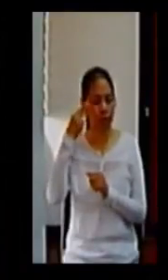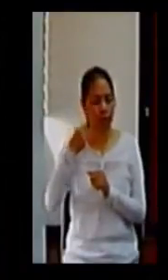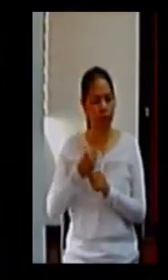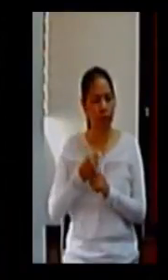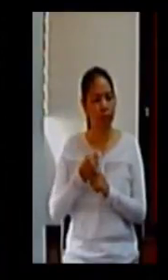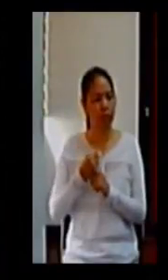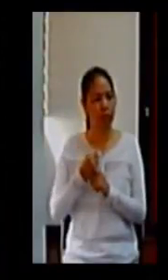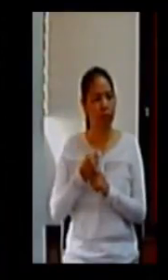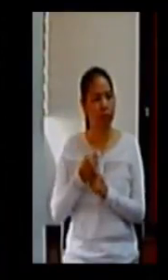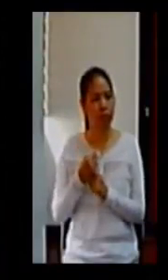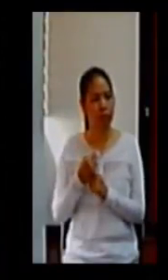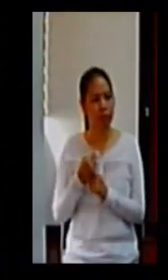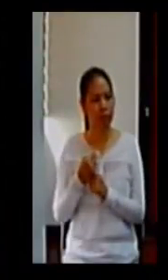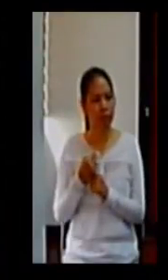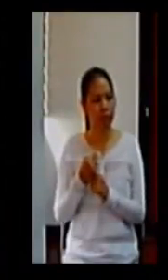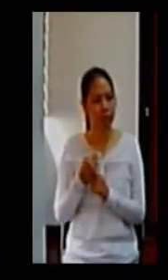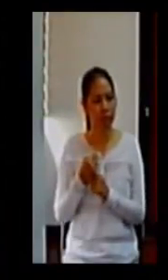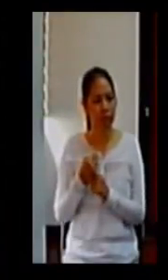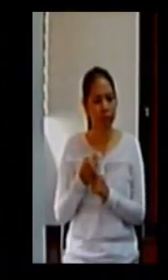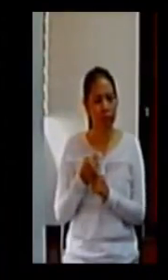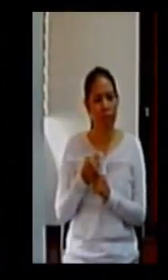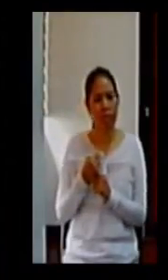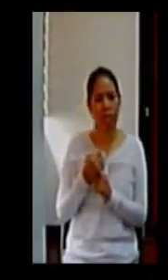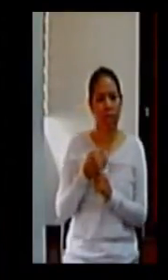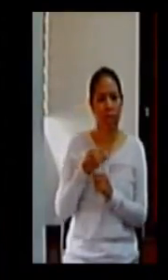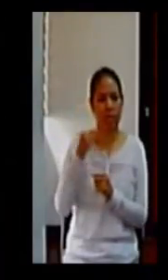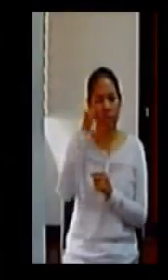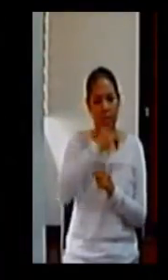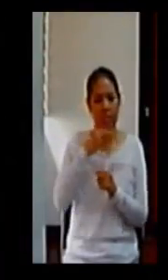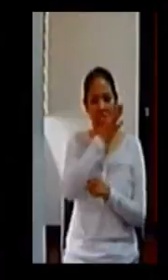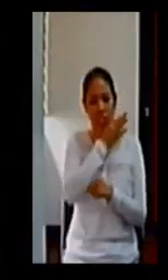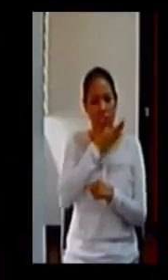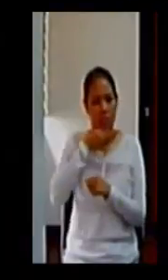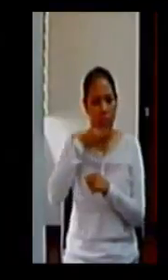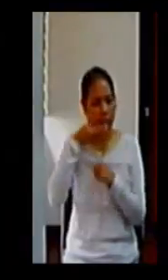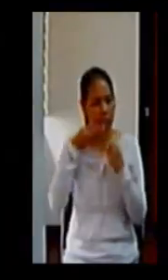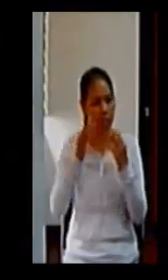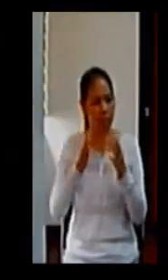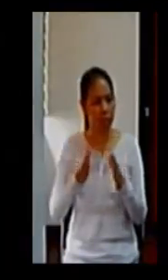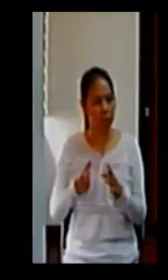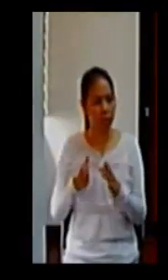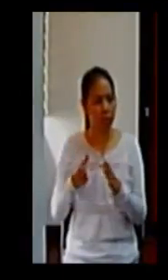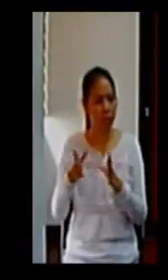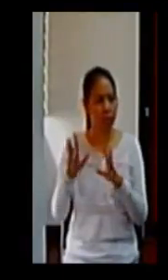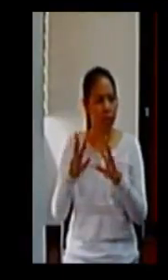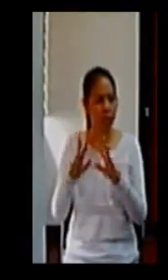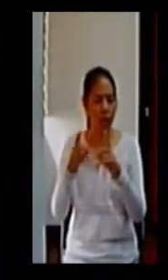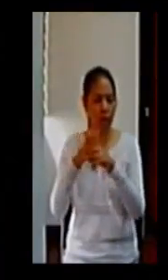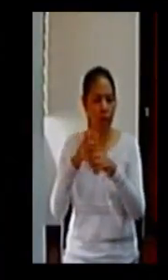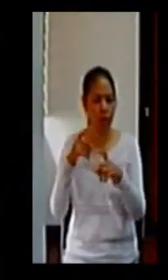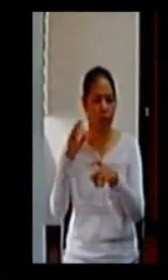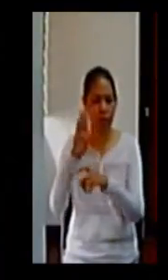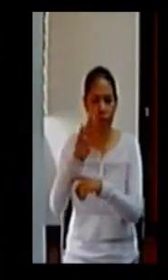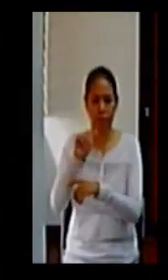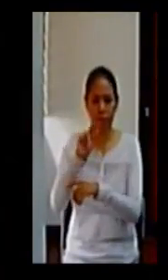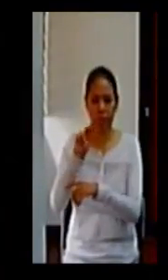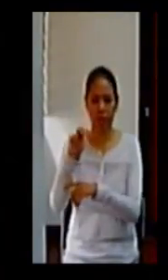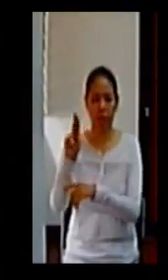a indigenous farmer of the Ifugao tribe residing in the Banawi Rice